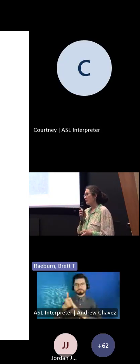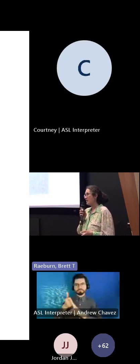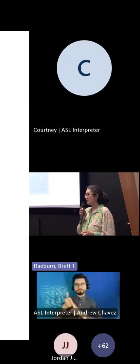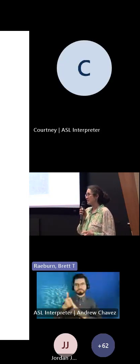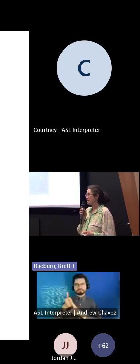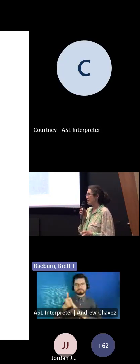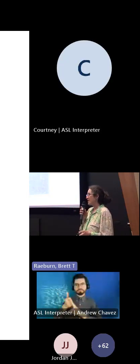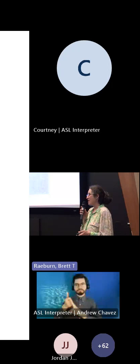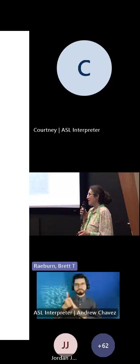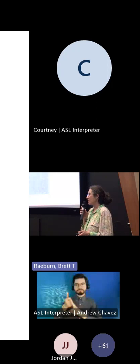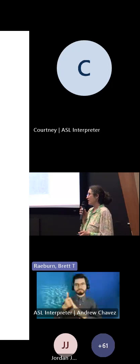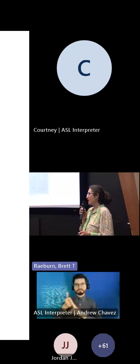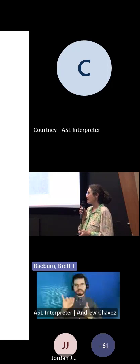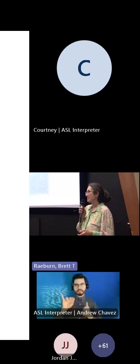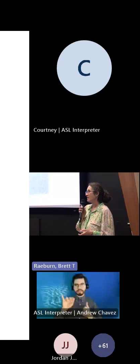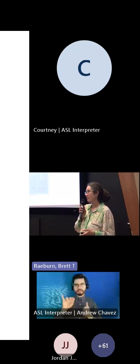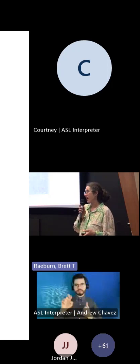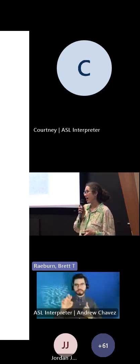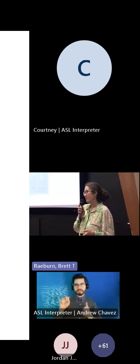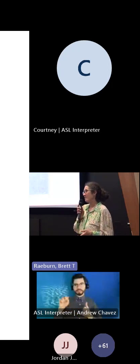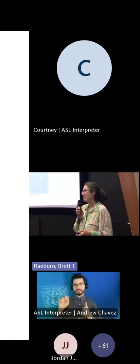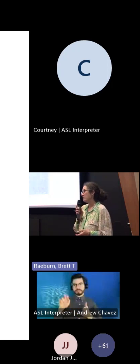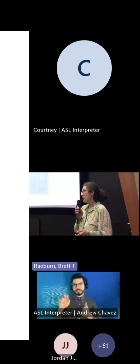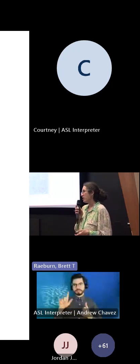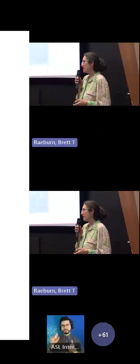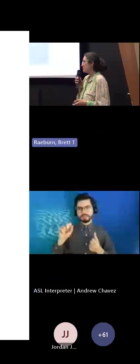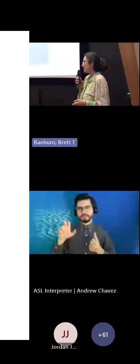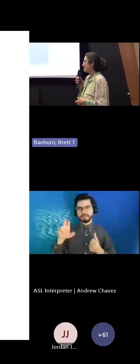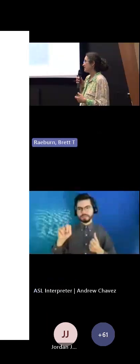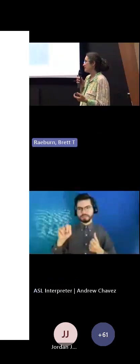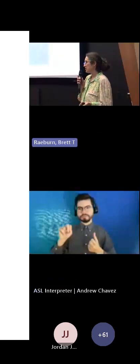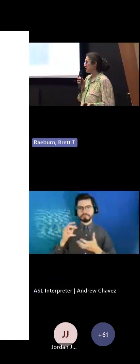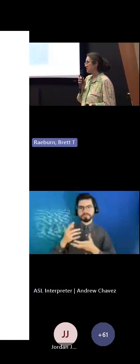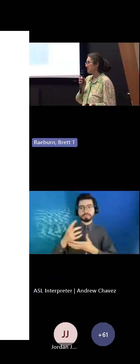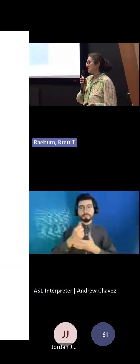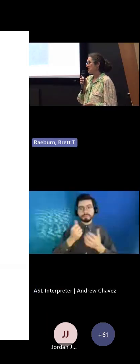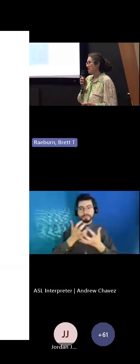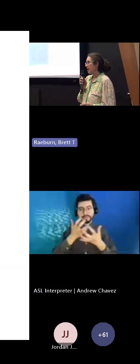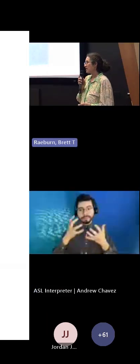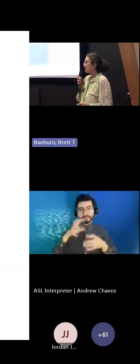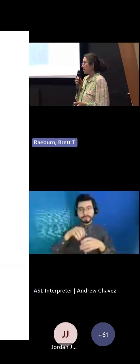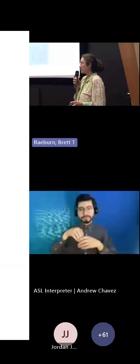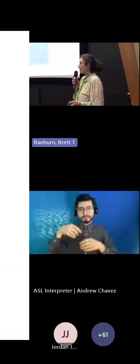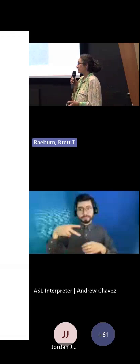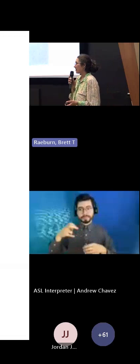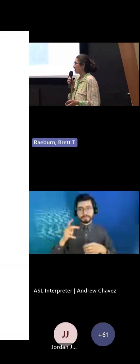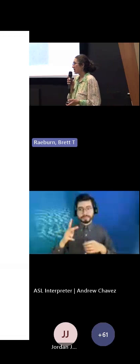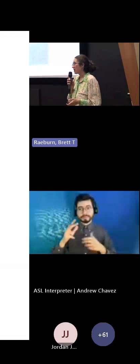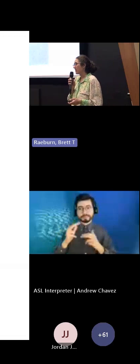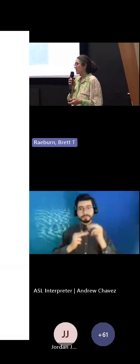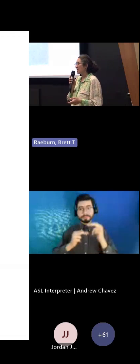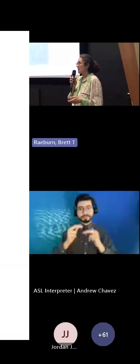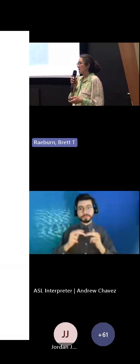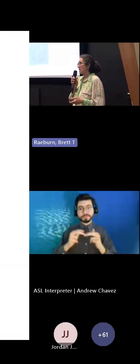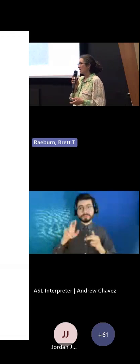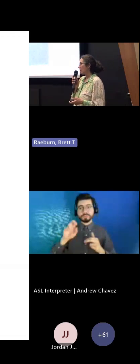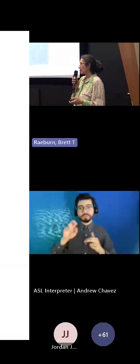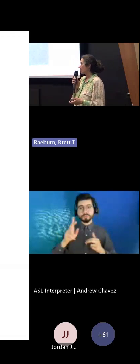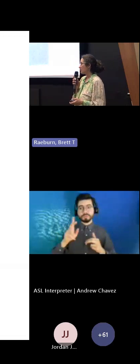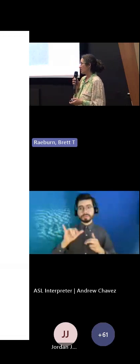and Avon Nelson collected a lot in the park. He basically built the Rocky Mountain Herbarium.